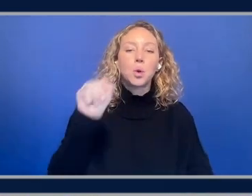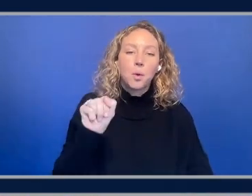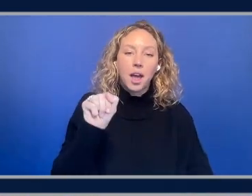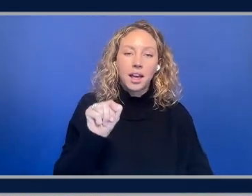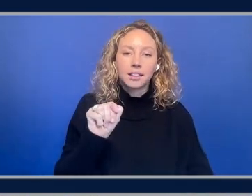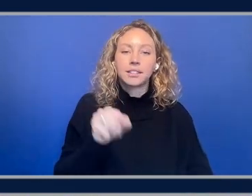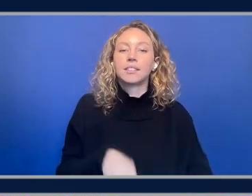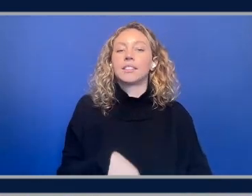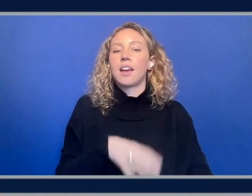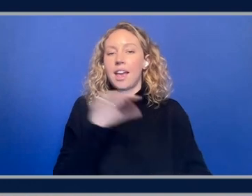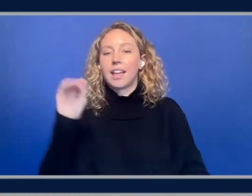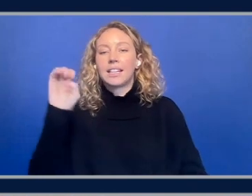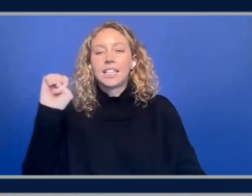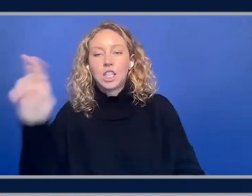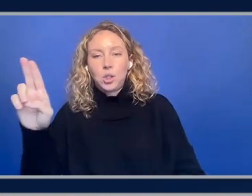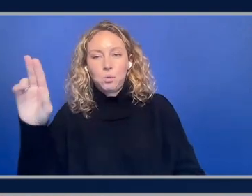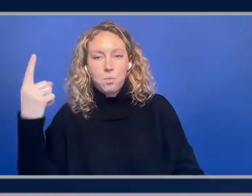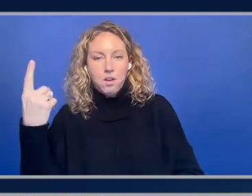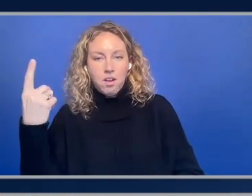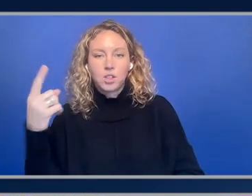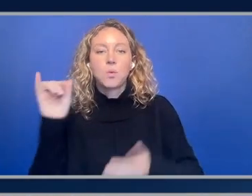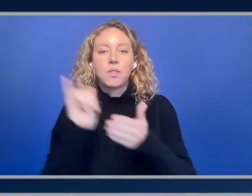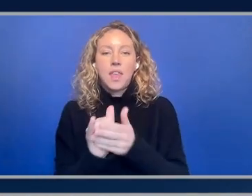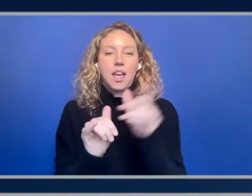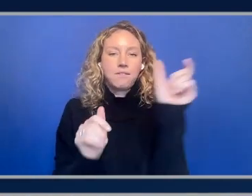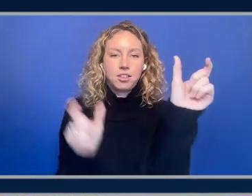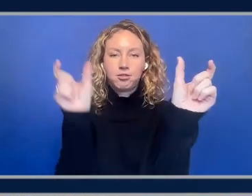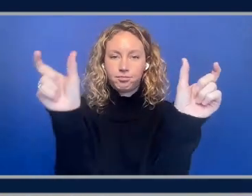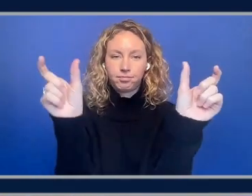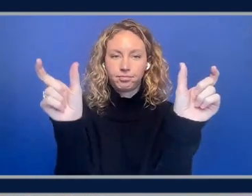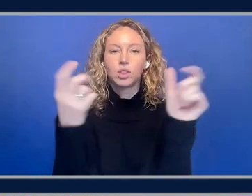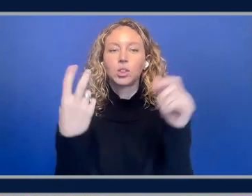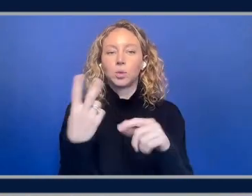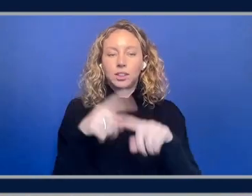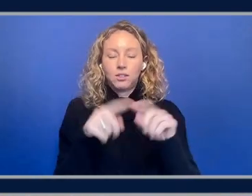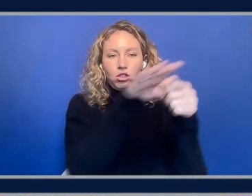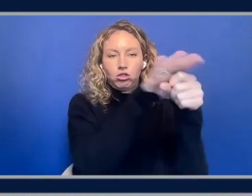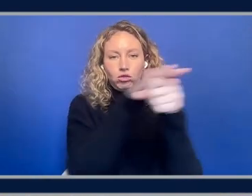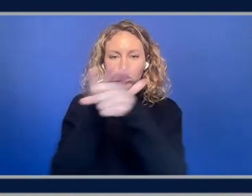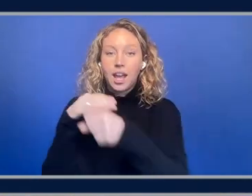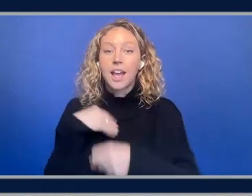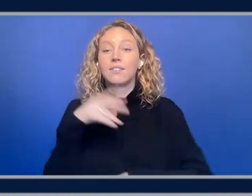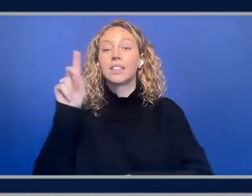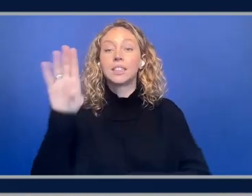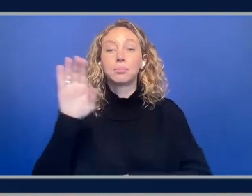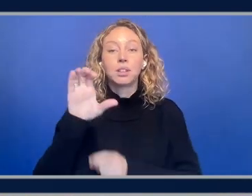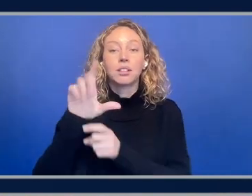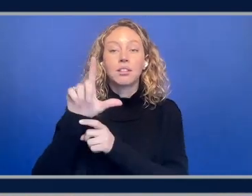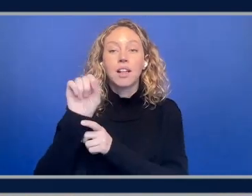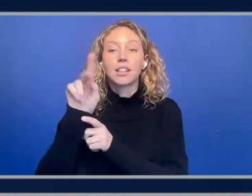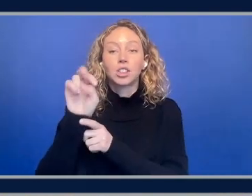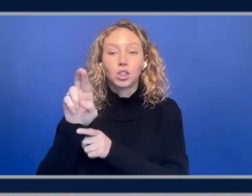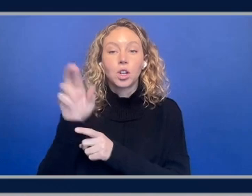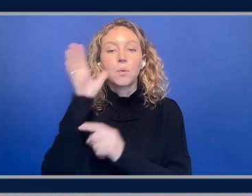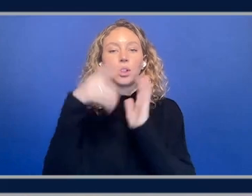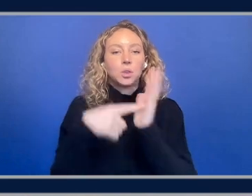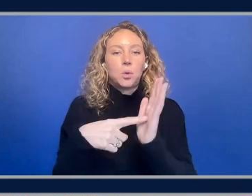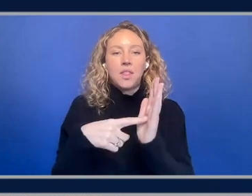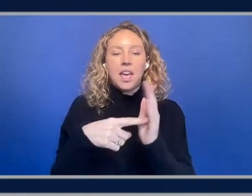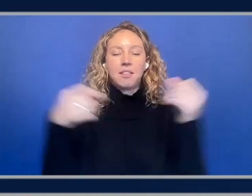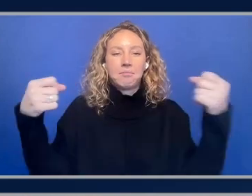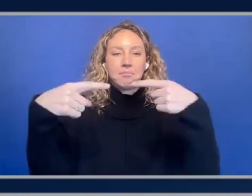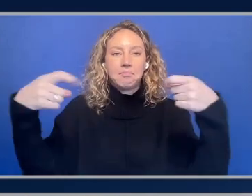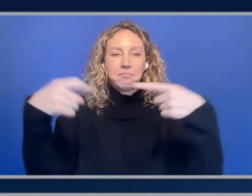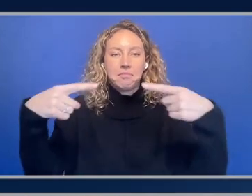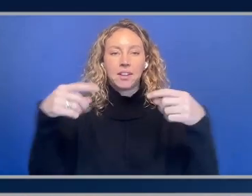EU Central 1 too, so in 2 regions. And then we have MemoryDB cluster across both regions that replicates data back and forth between the